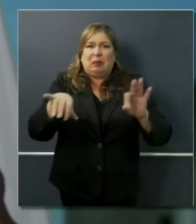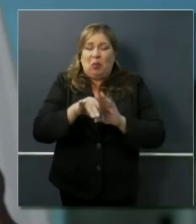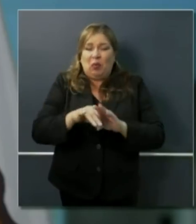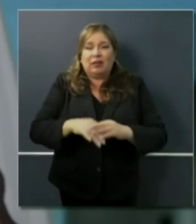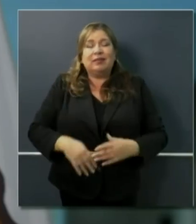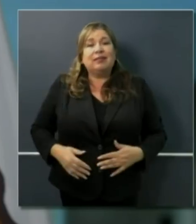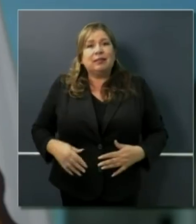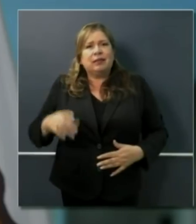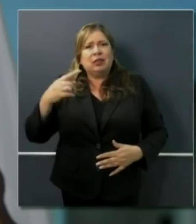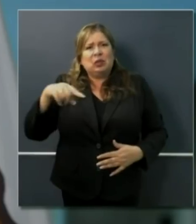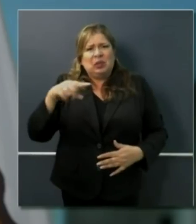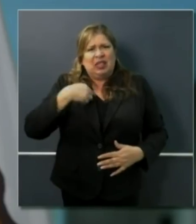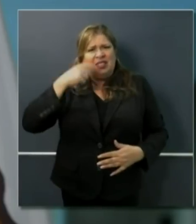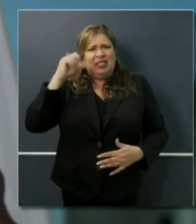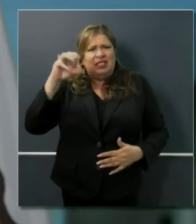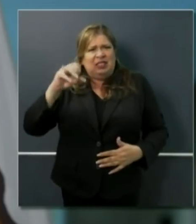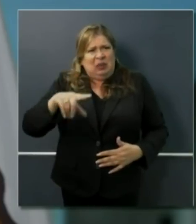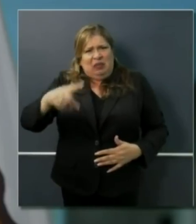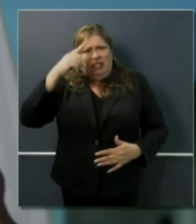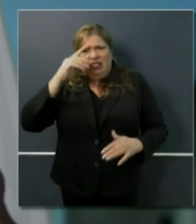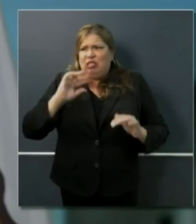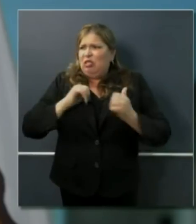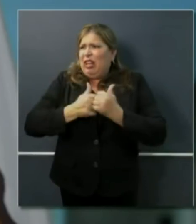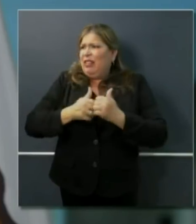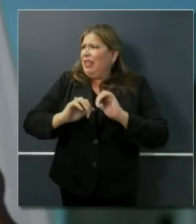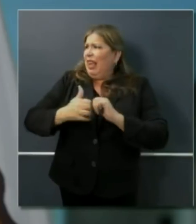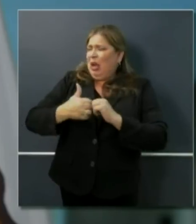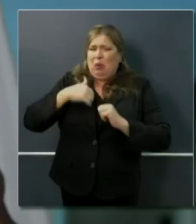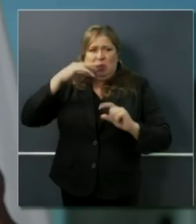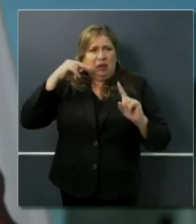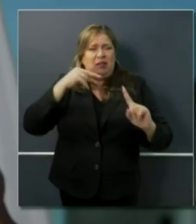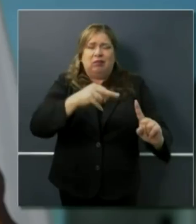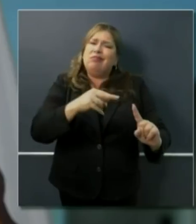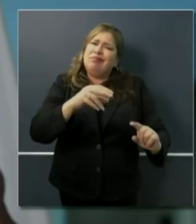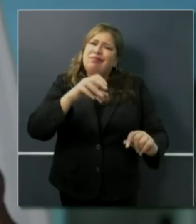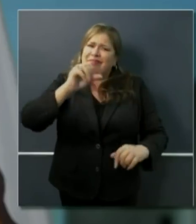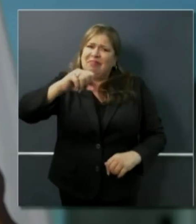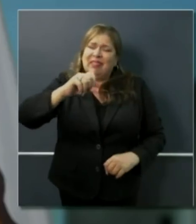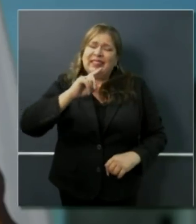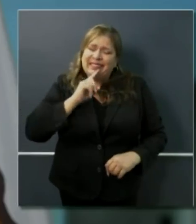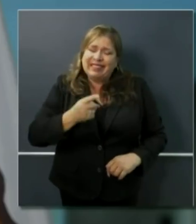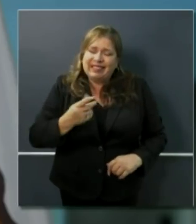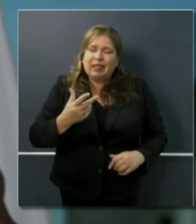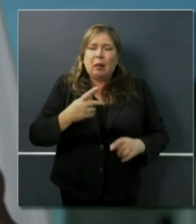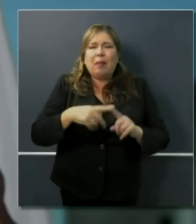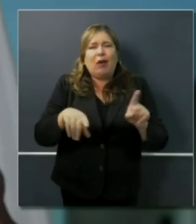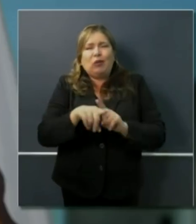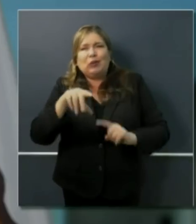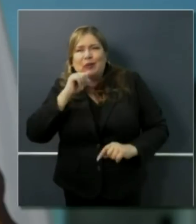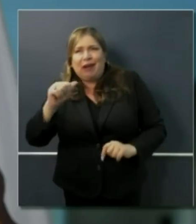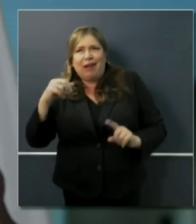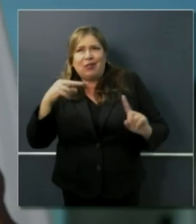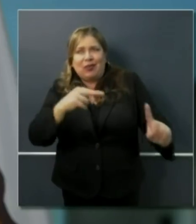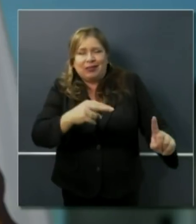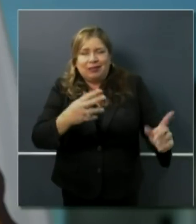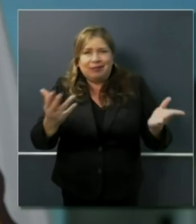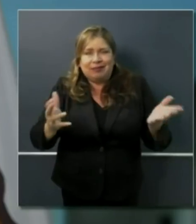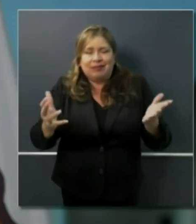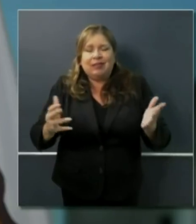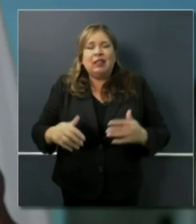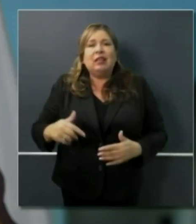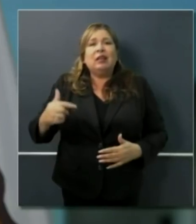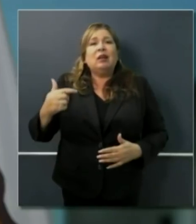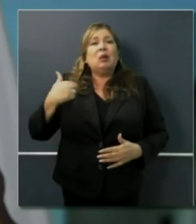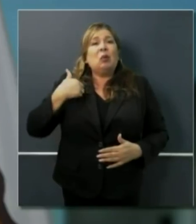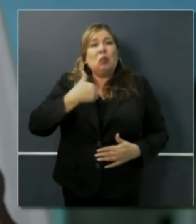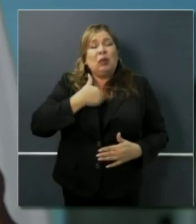sounds challenging, it is, and it's not. We have tracing in the state of California because of the scale of our healthcare